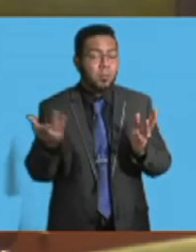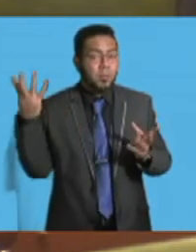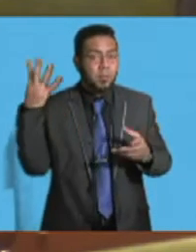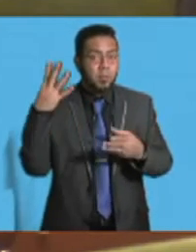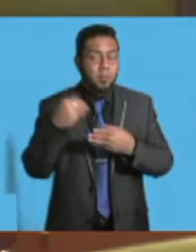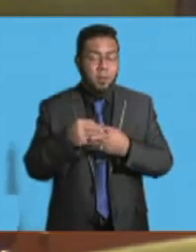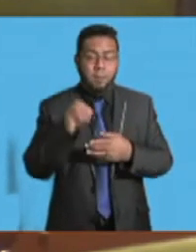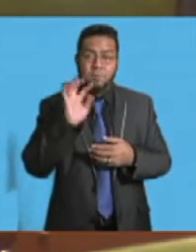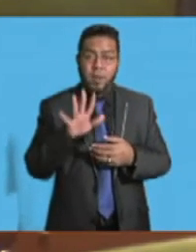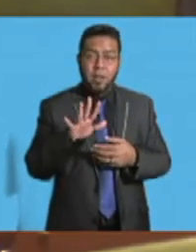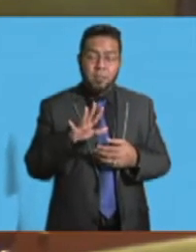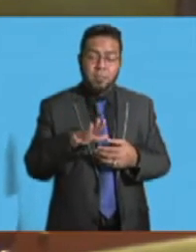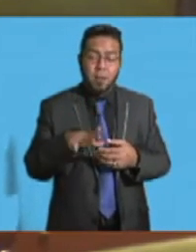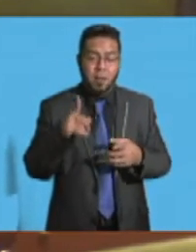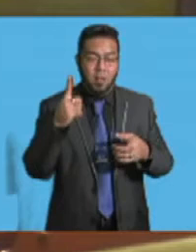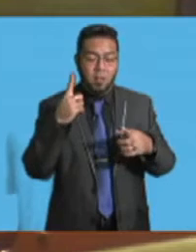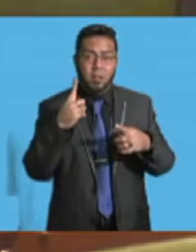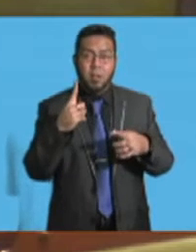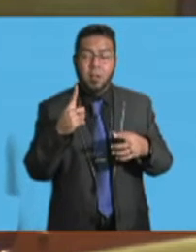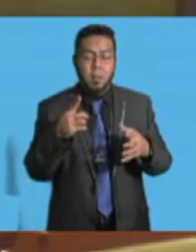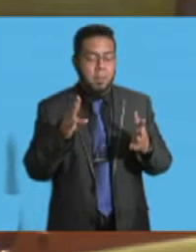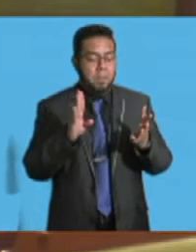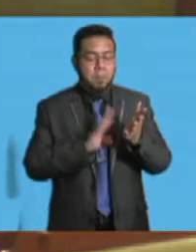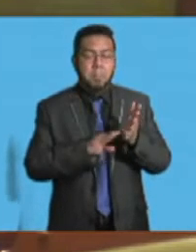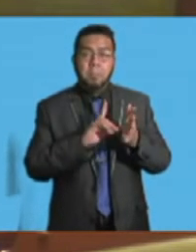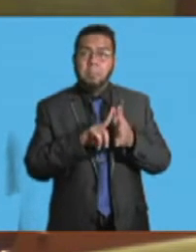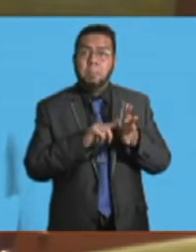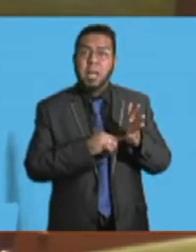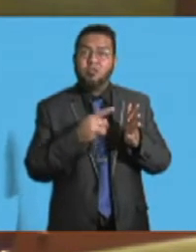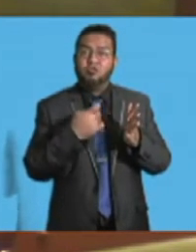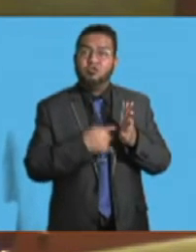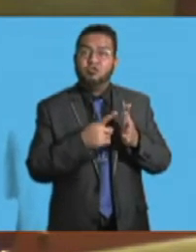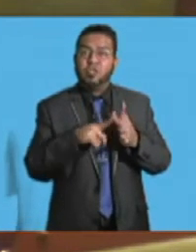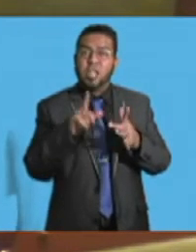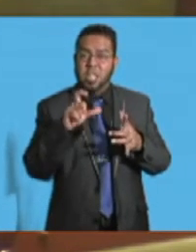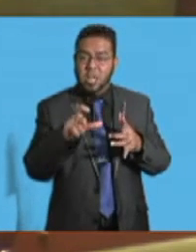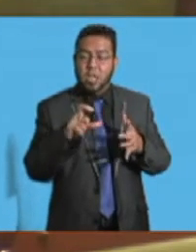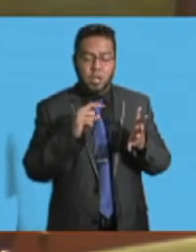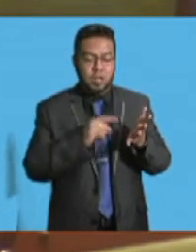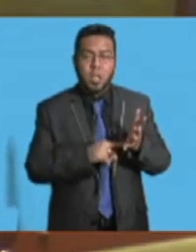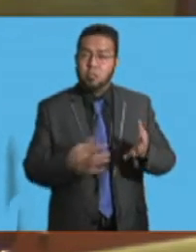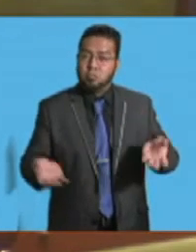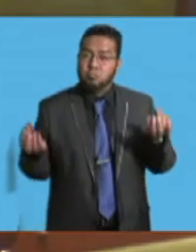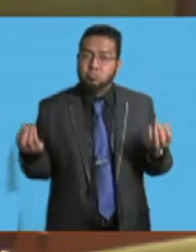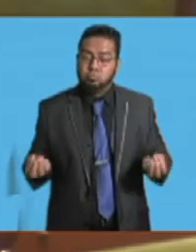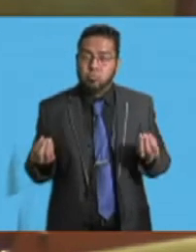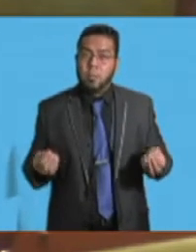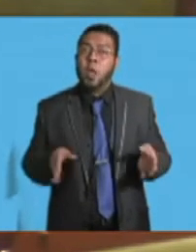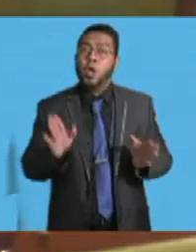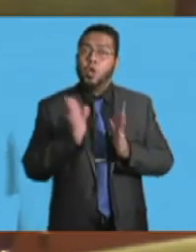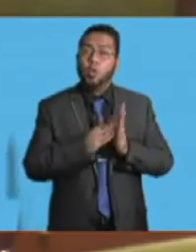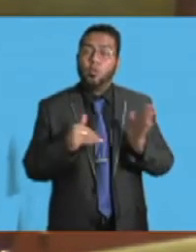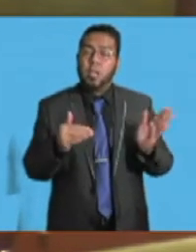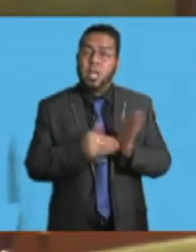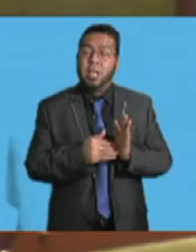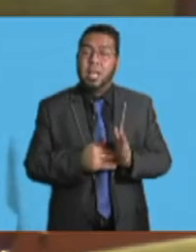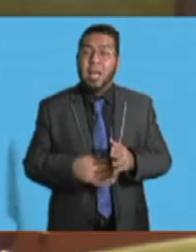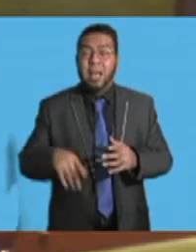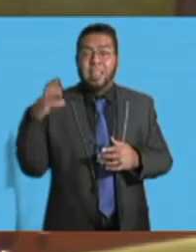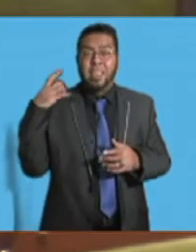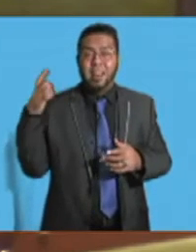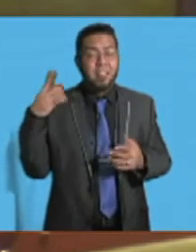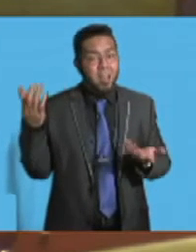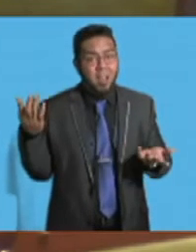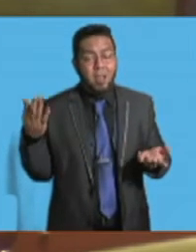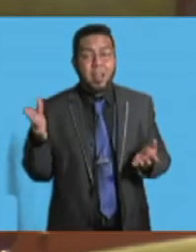to 5,000 metric tons. Our main export markets for pineapple are New Zealand, Canada, Nauru, and other